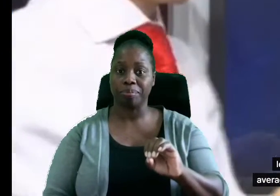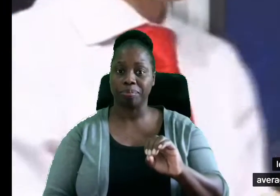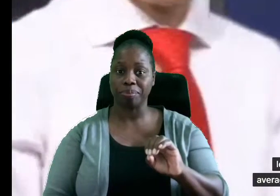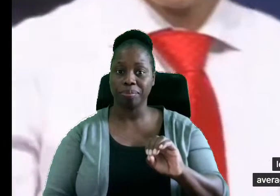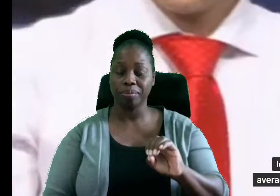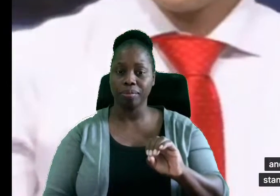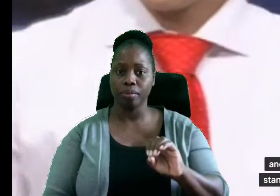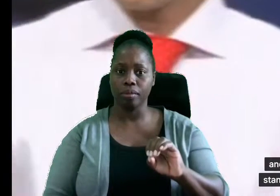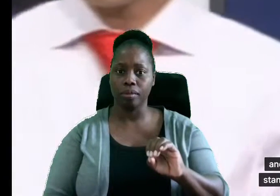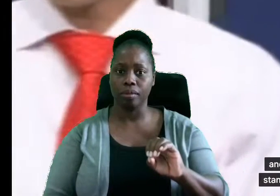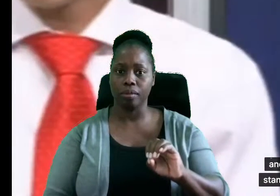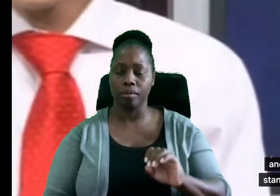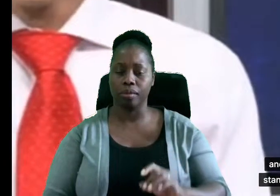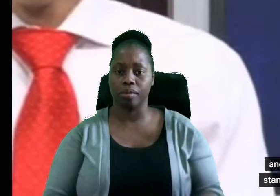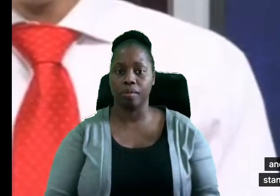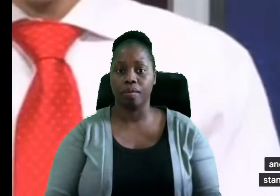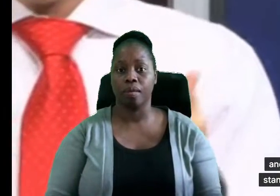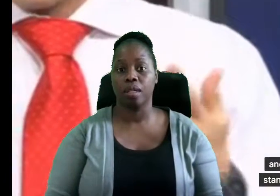78%.